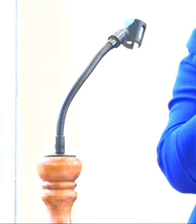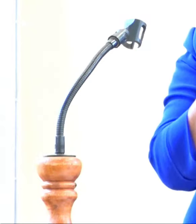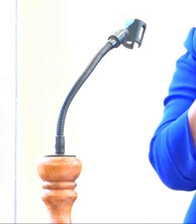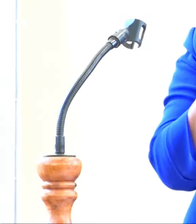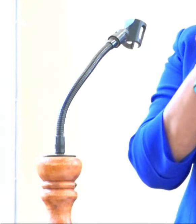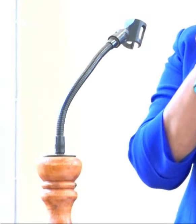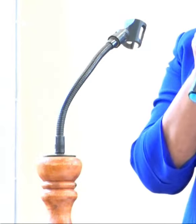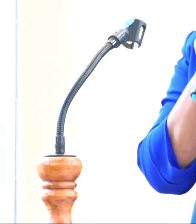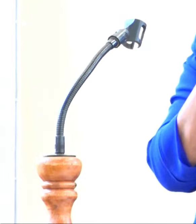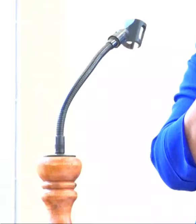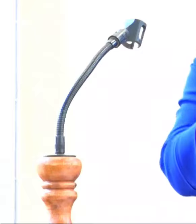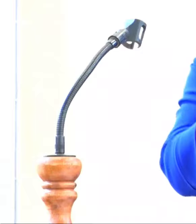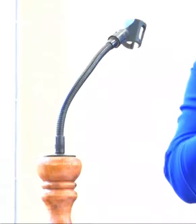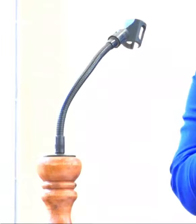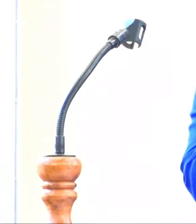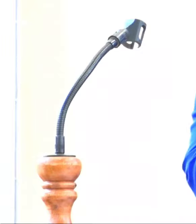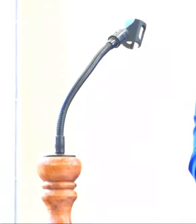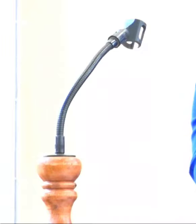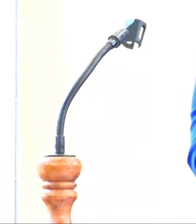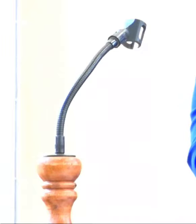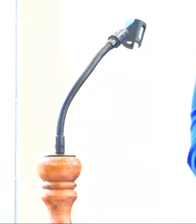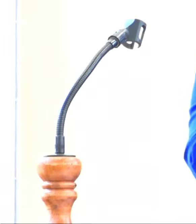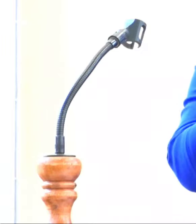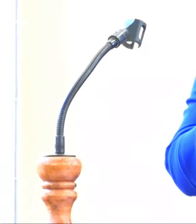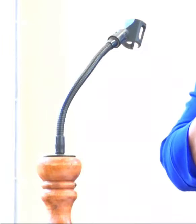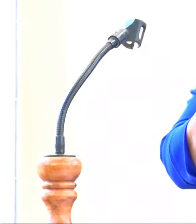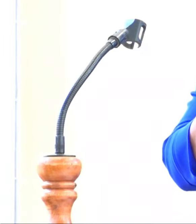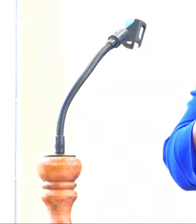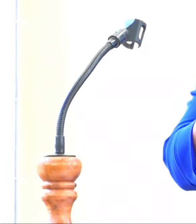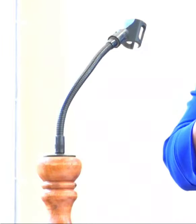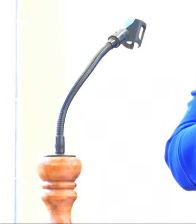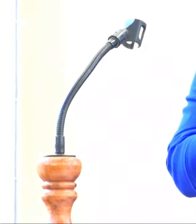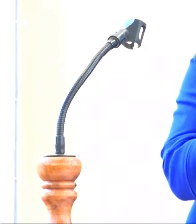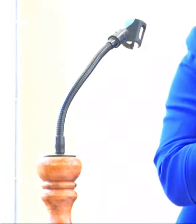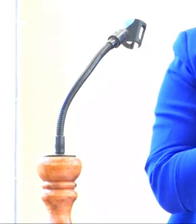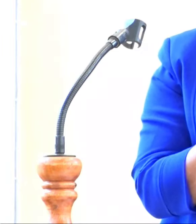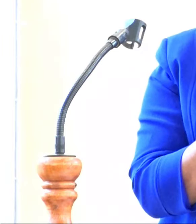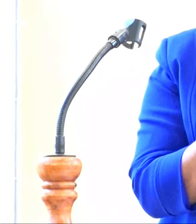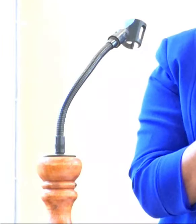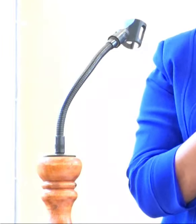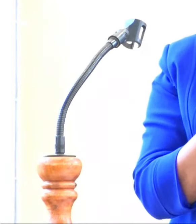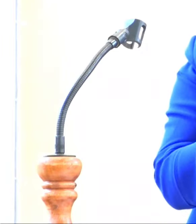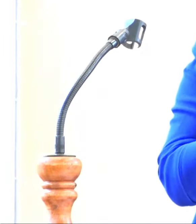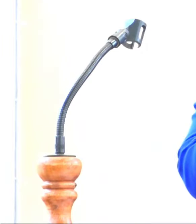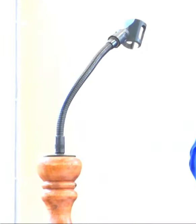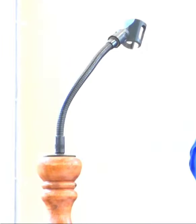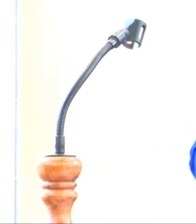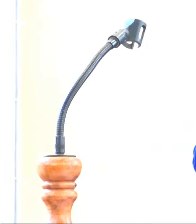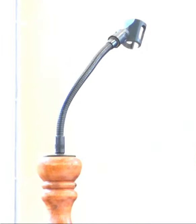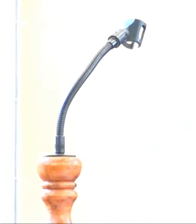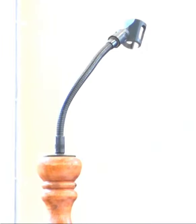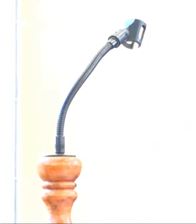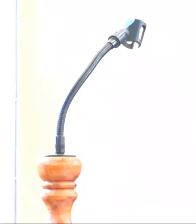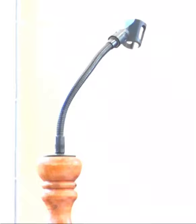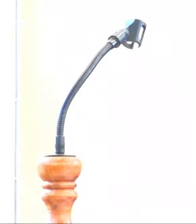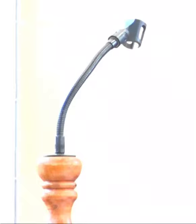one that you commit yourself to serve, you become a slave to that person. And so when this theme is telling us